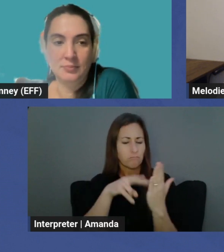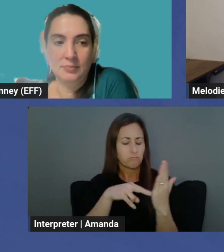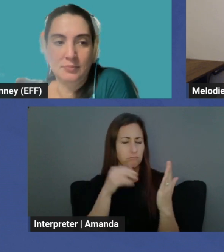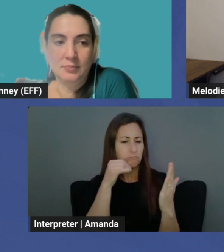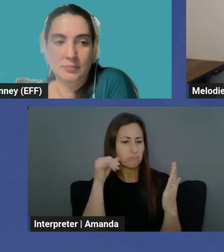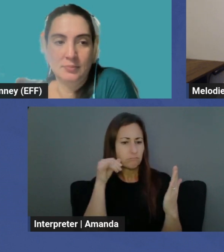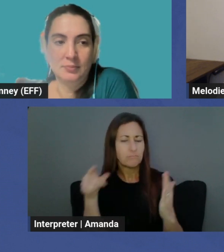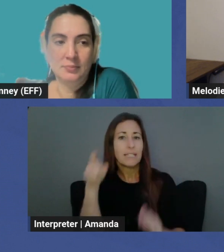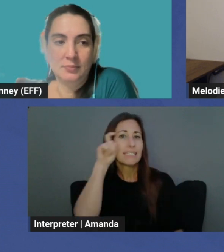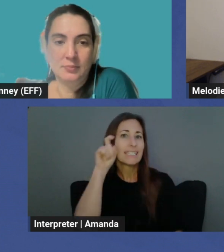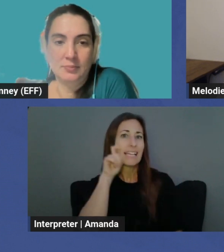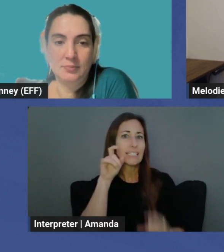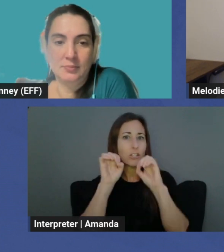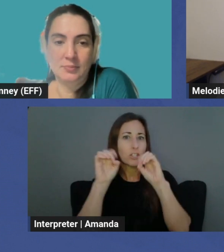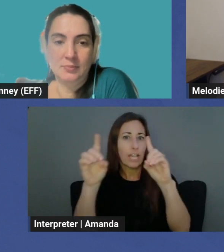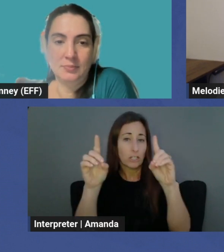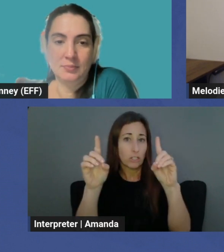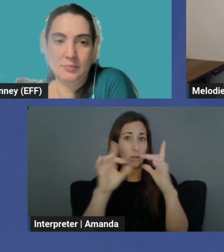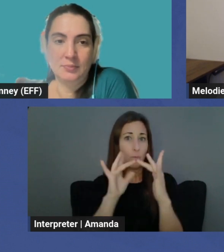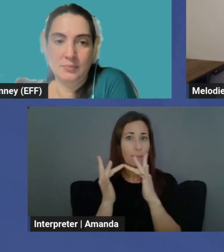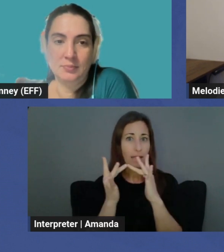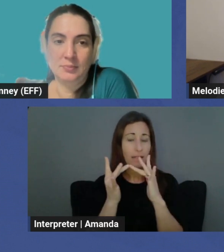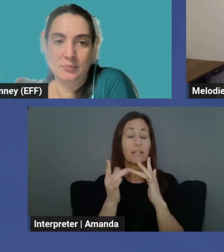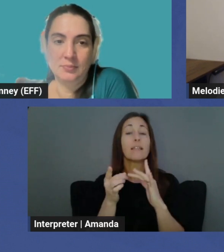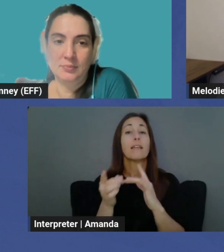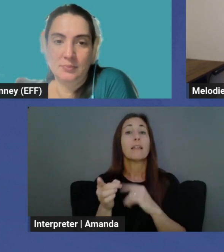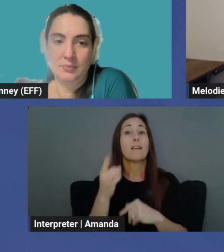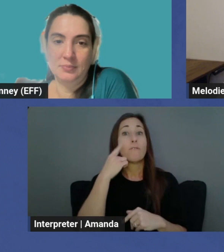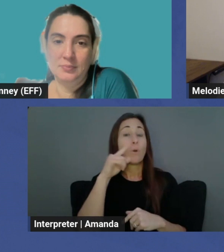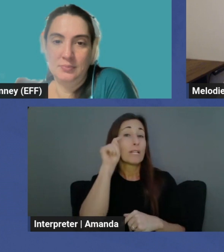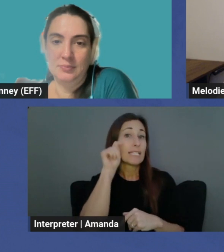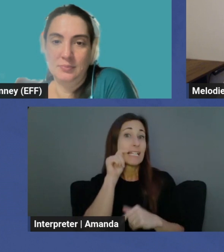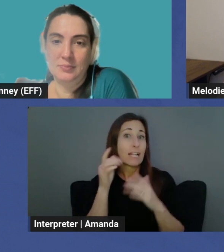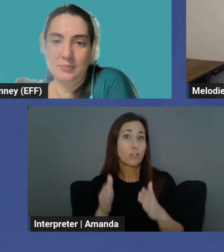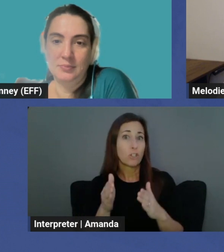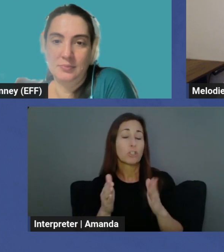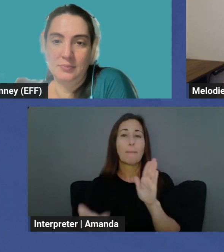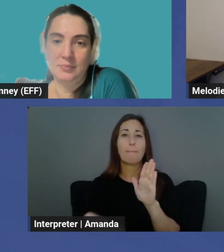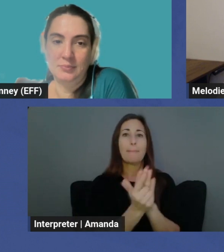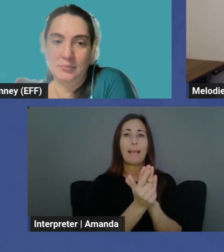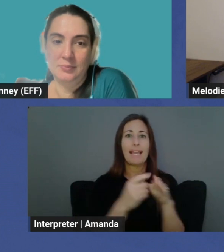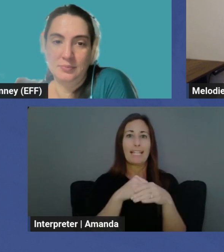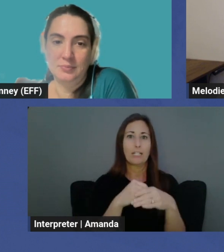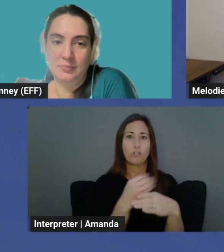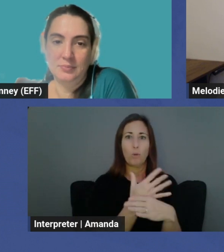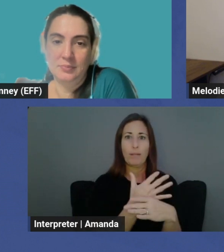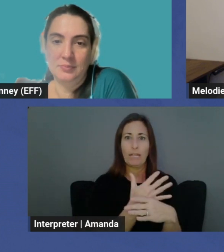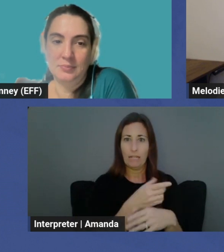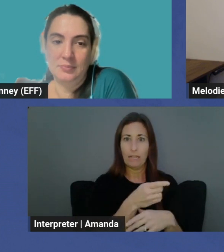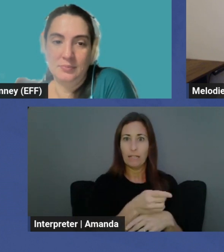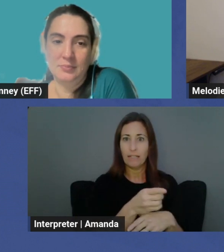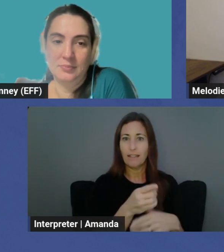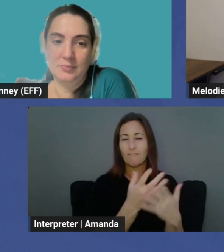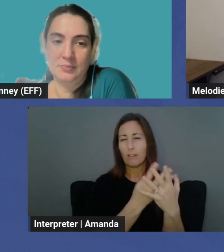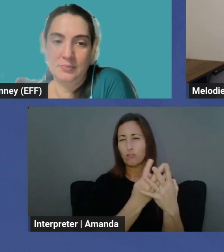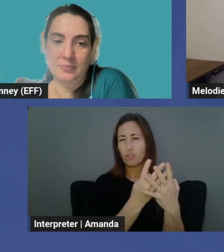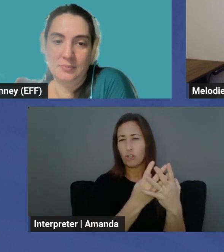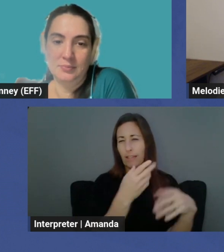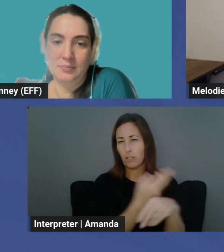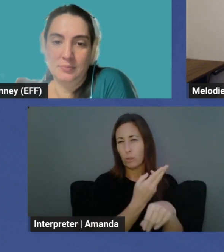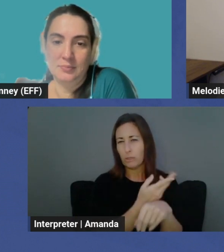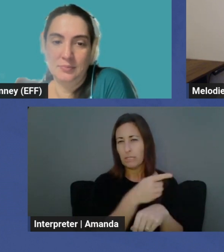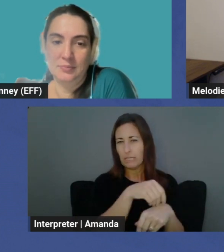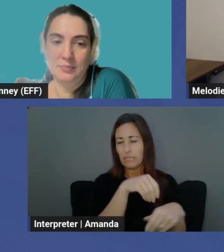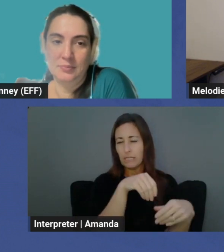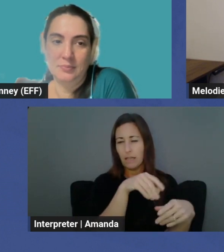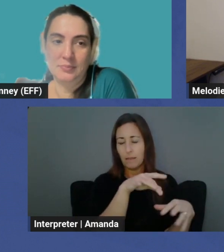education website aimed at teenagers was banned in Germany. It was caught by the filter that they're using, that they've mandated